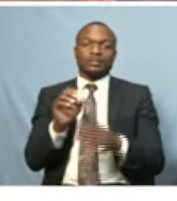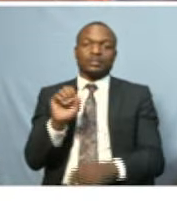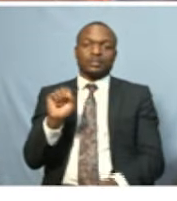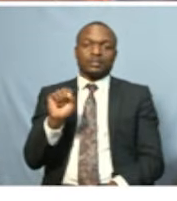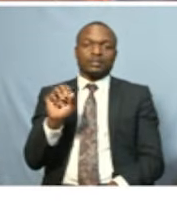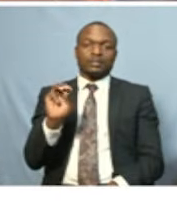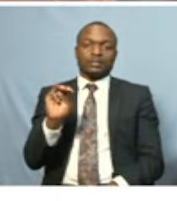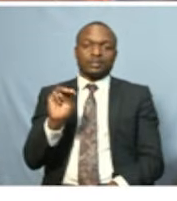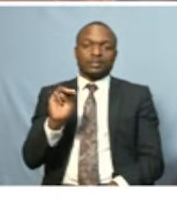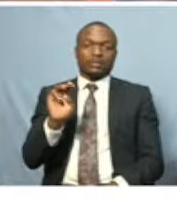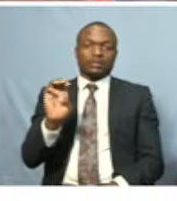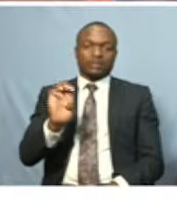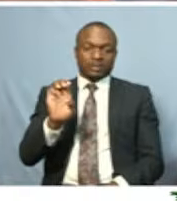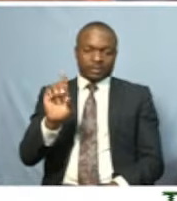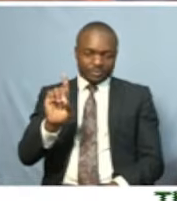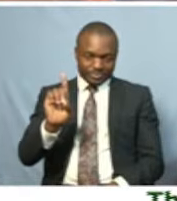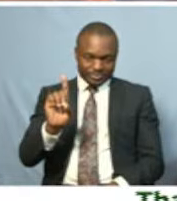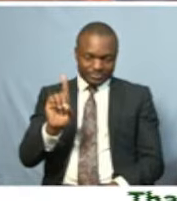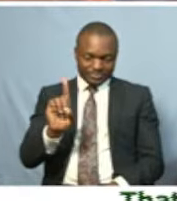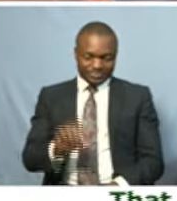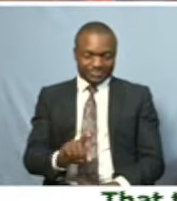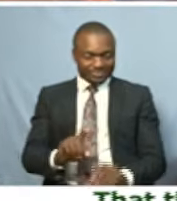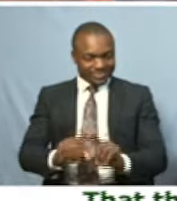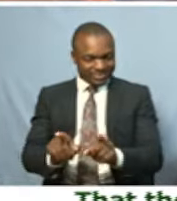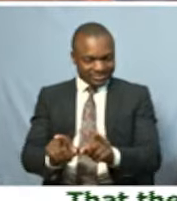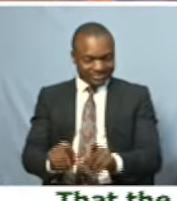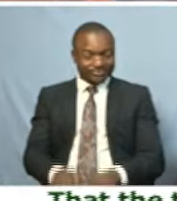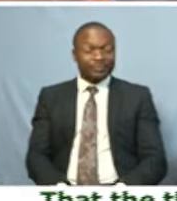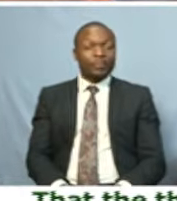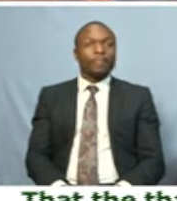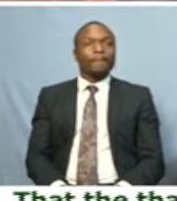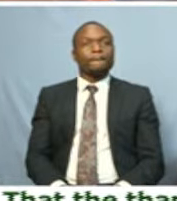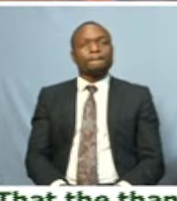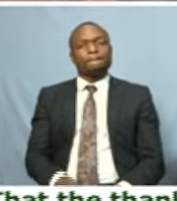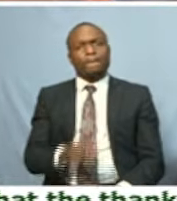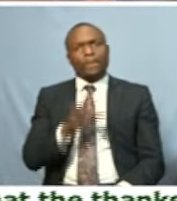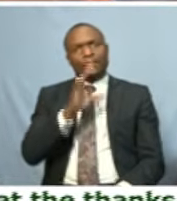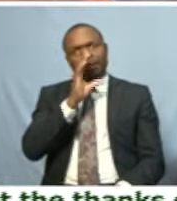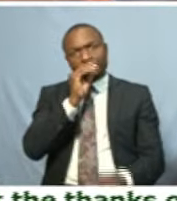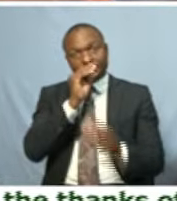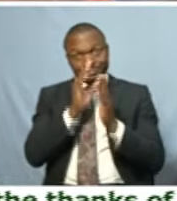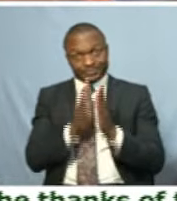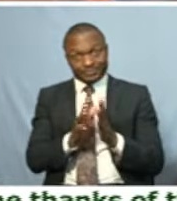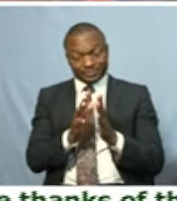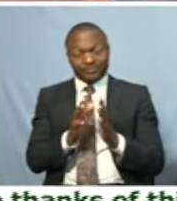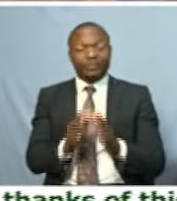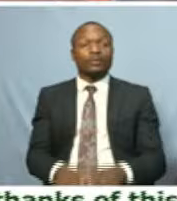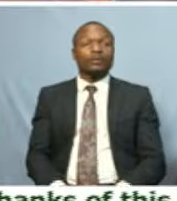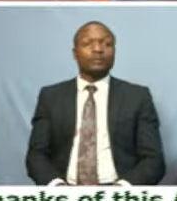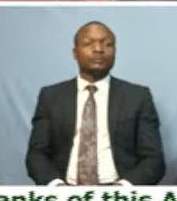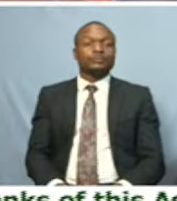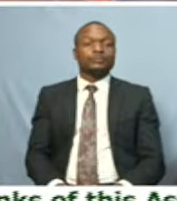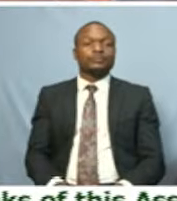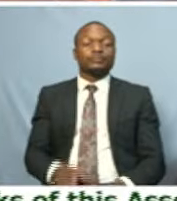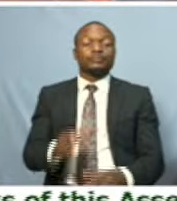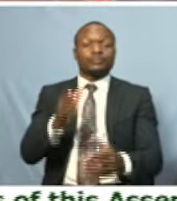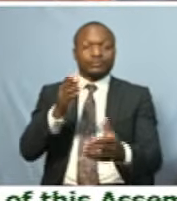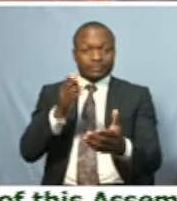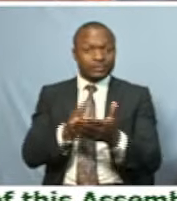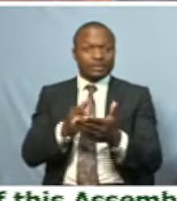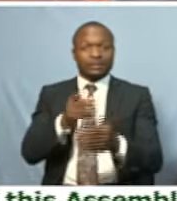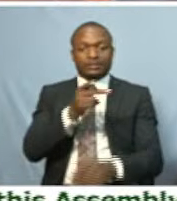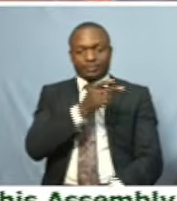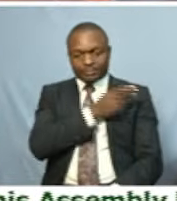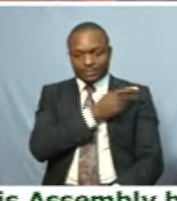Medium Enterprises, respectively. Madam Speaker, I beg to move that this Honorable